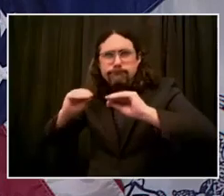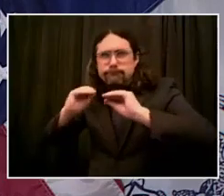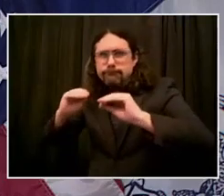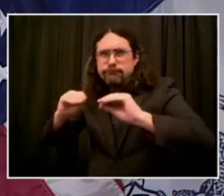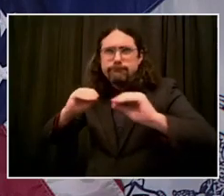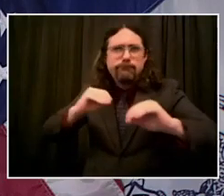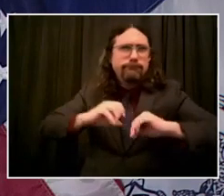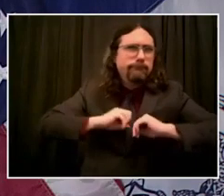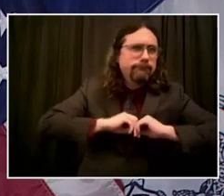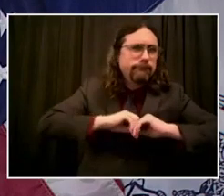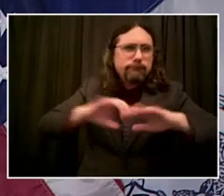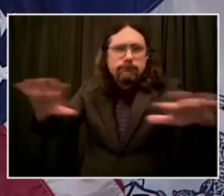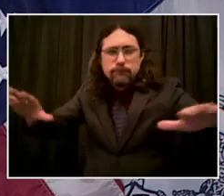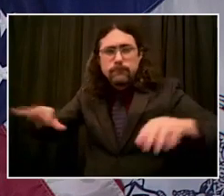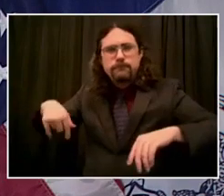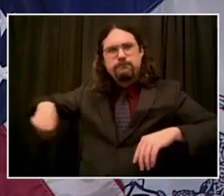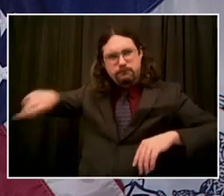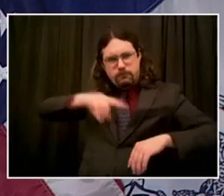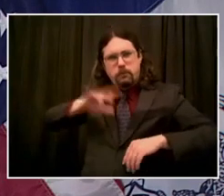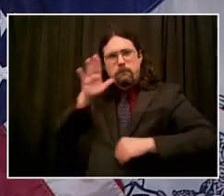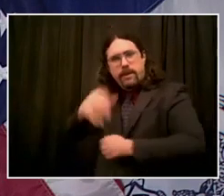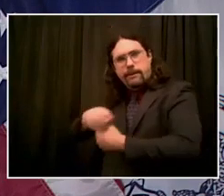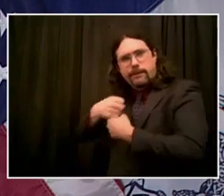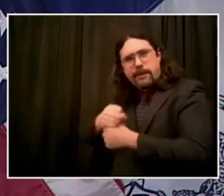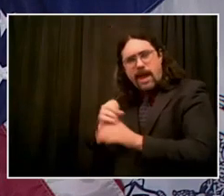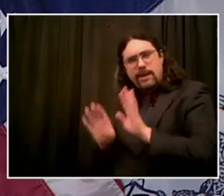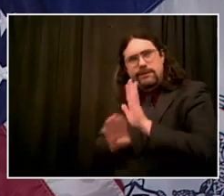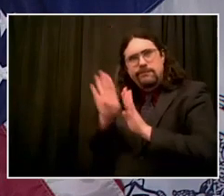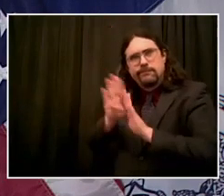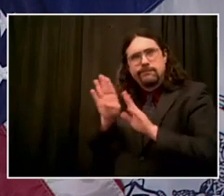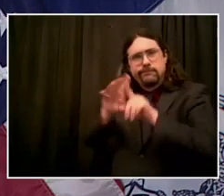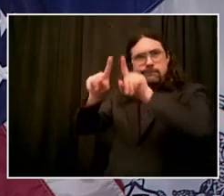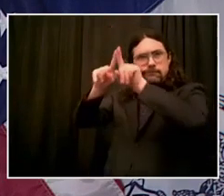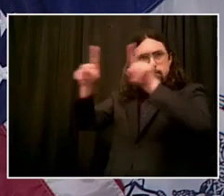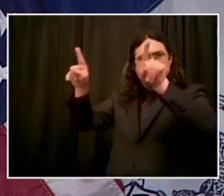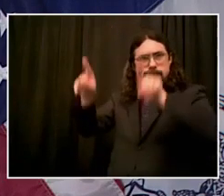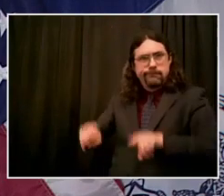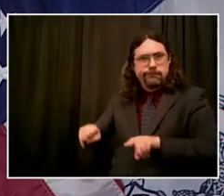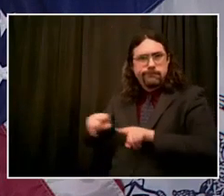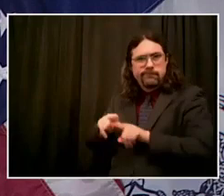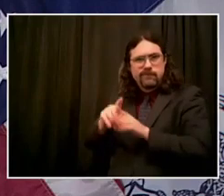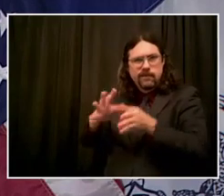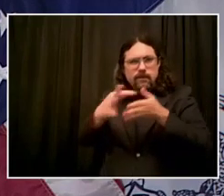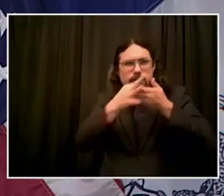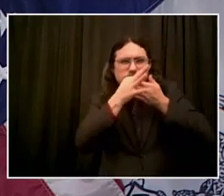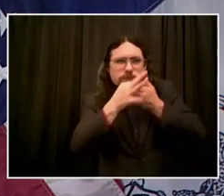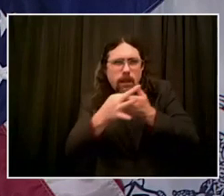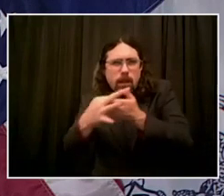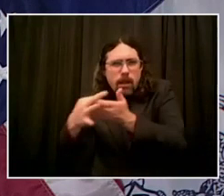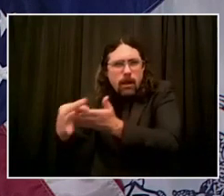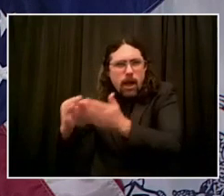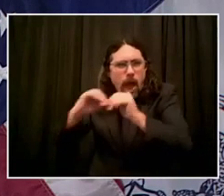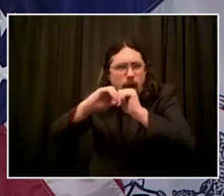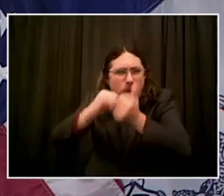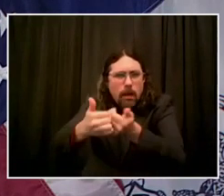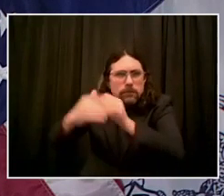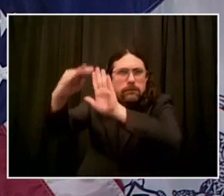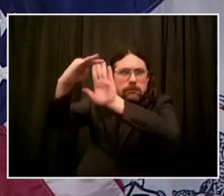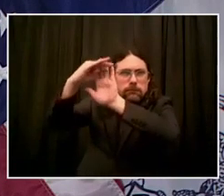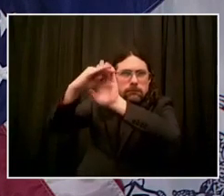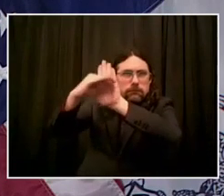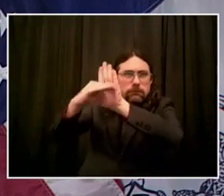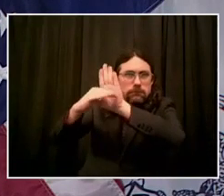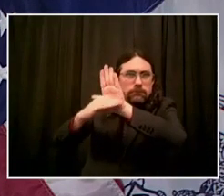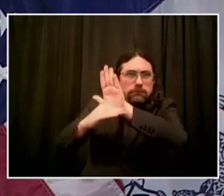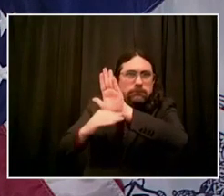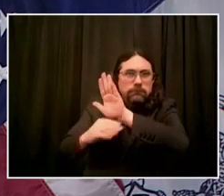looks like. And again, to have a hotline available to businesses so they can understand if they have any questions about how to do it, what's the right